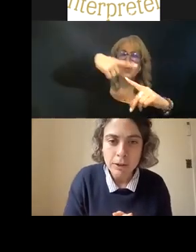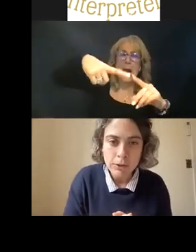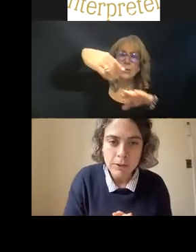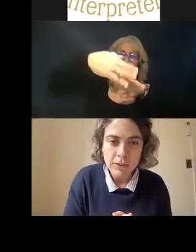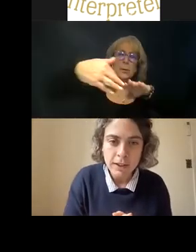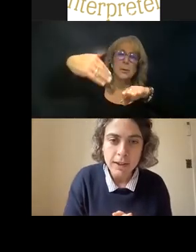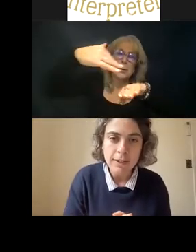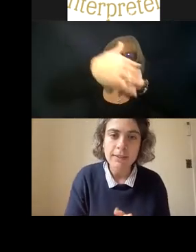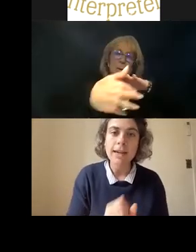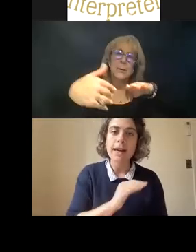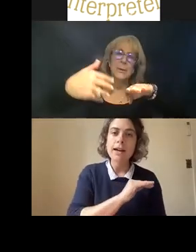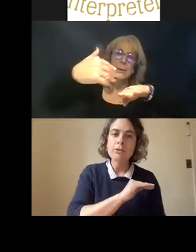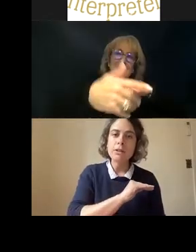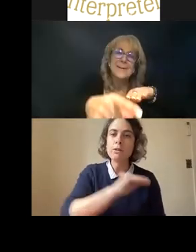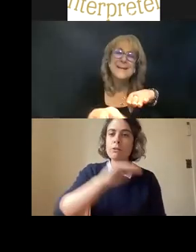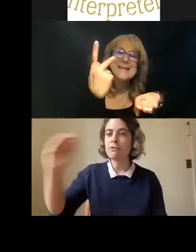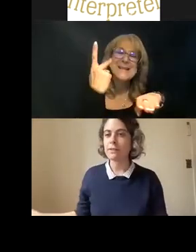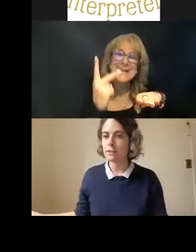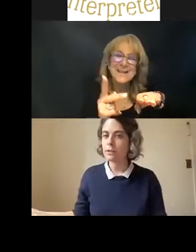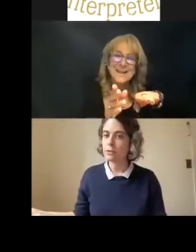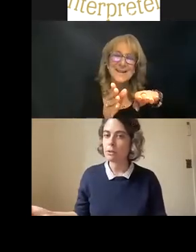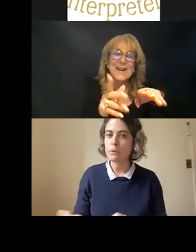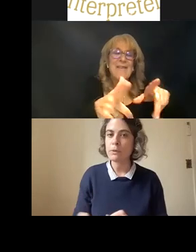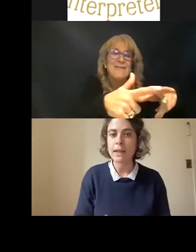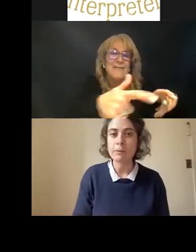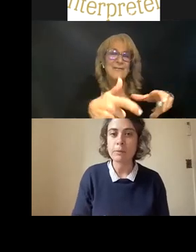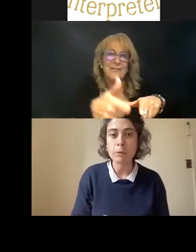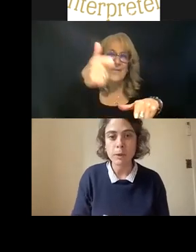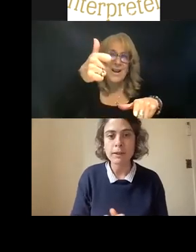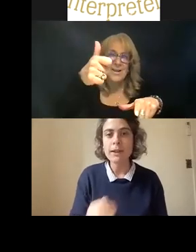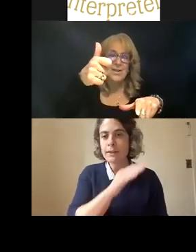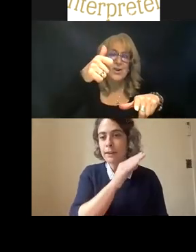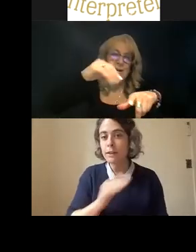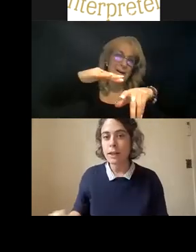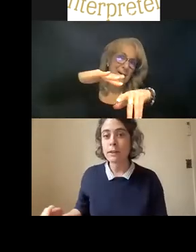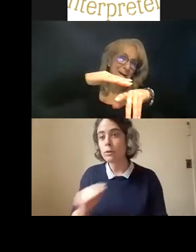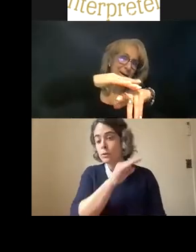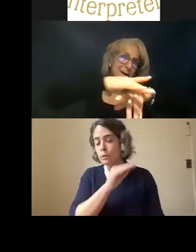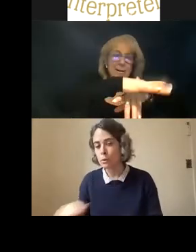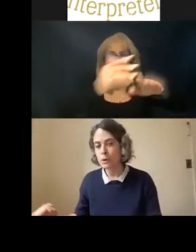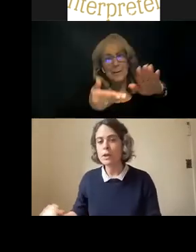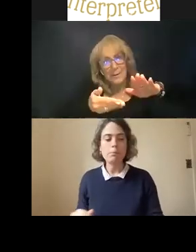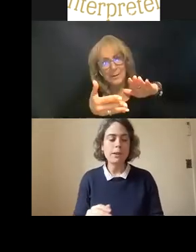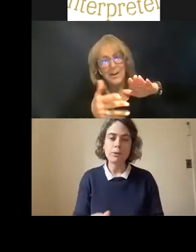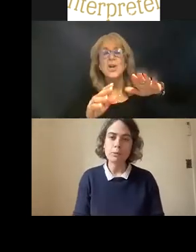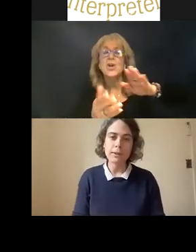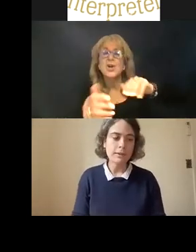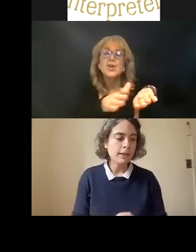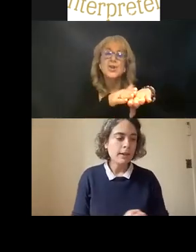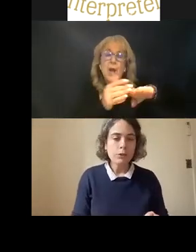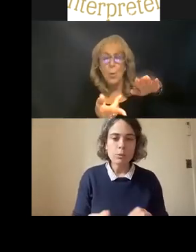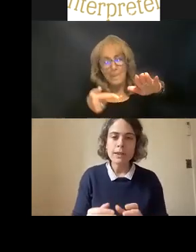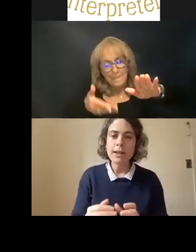again, what you can see is that the air actually goes faster on top of the wing and goes slower below the